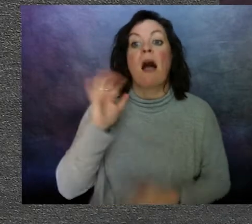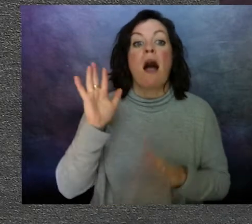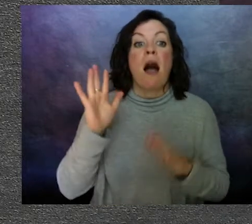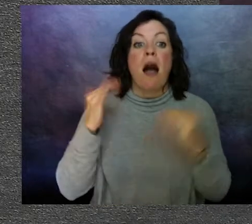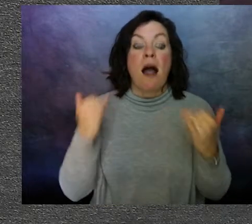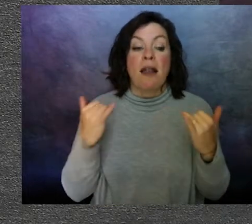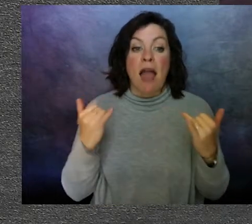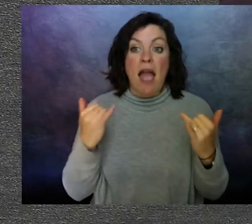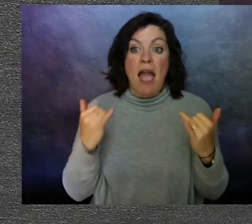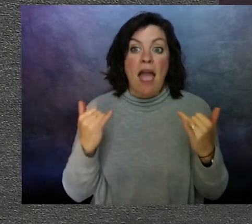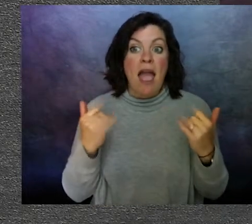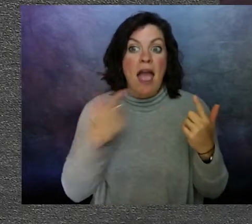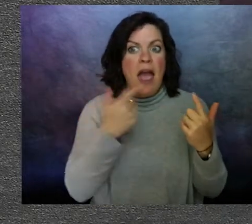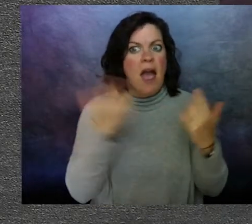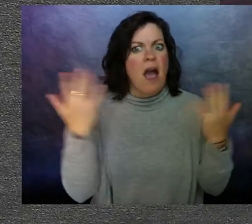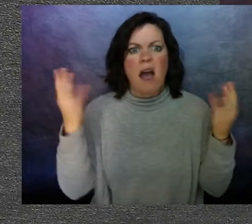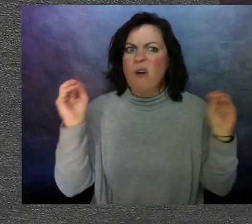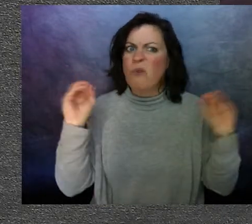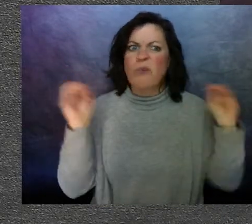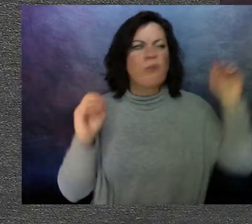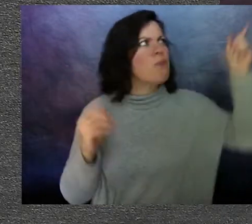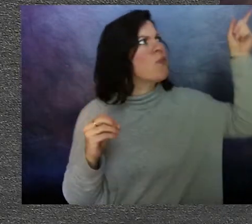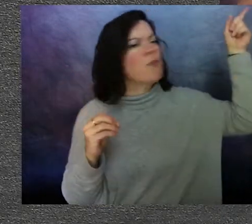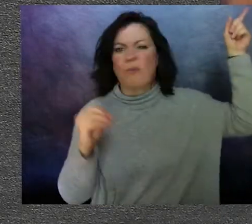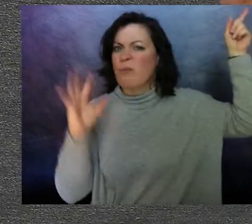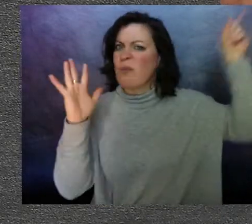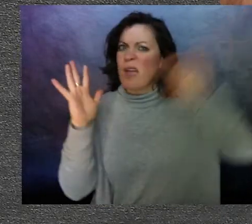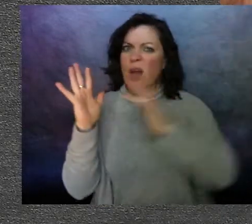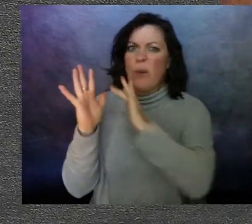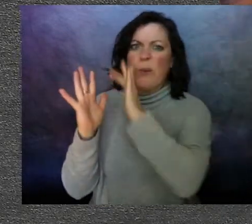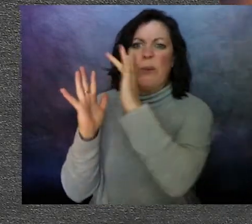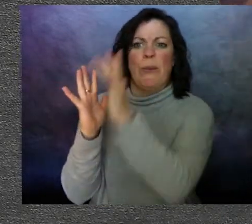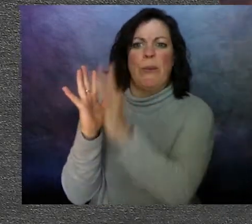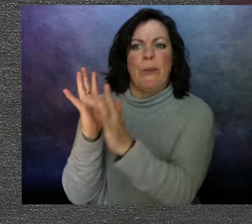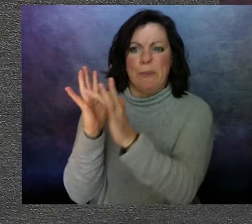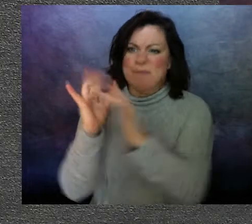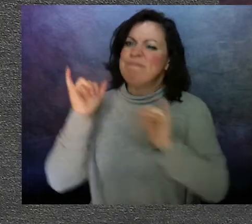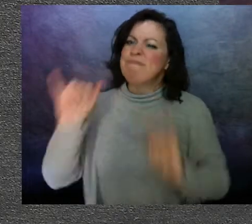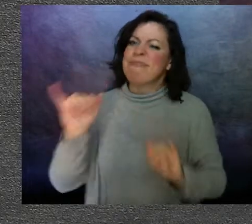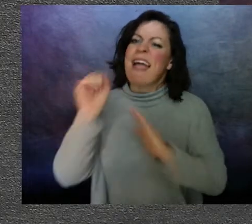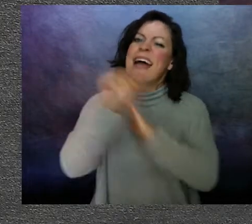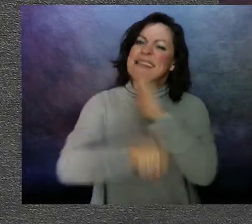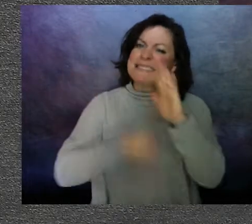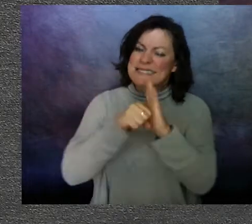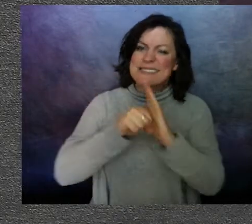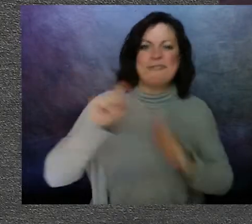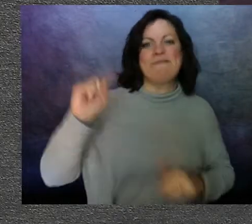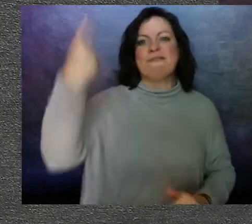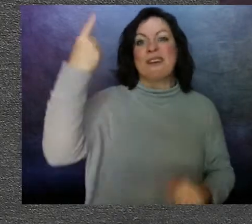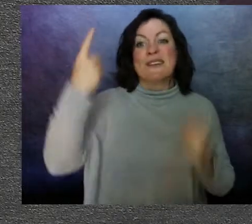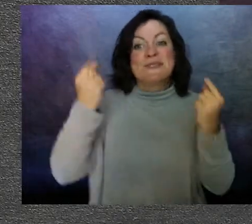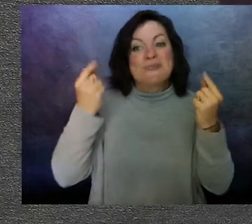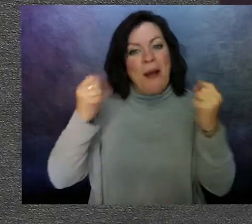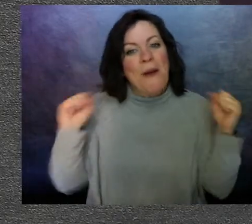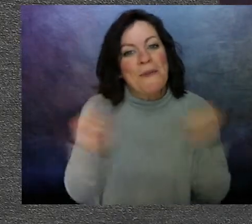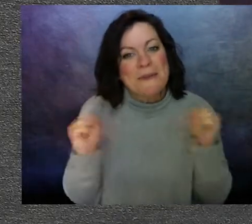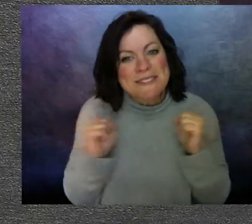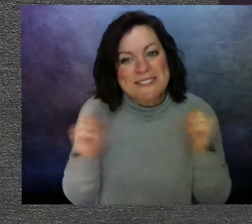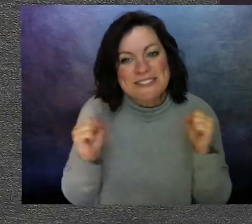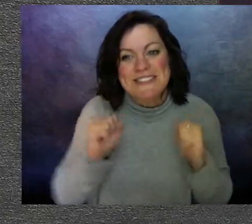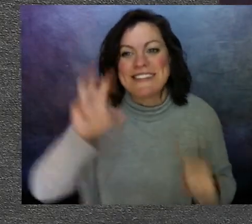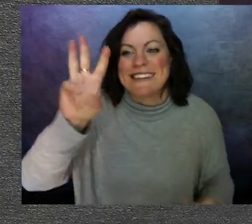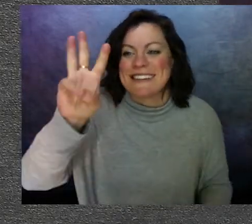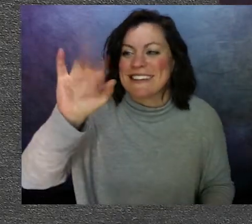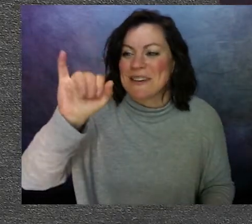see the trees with no leaves on them at all, we know that it's season number one. Winter. As that